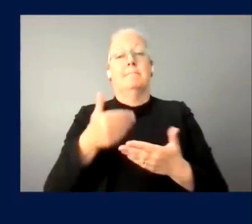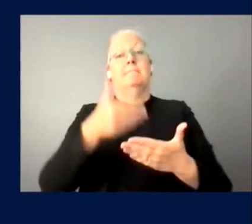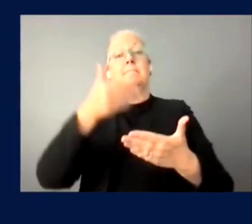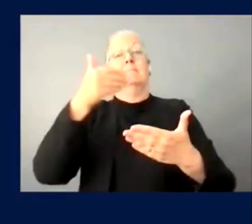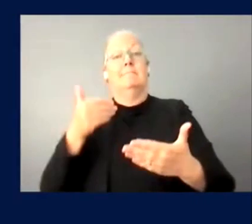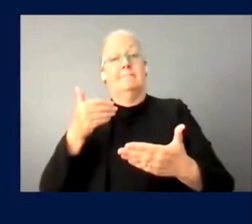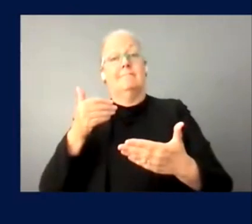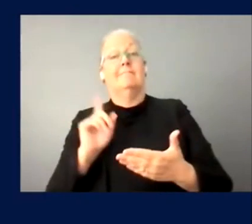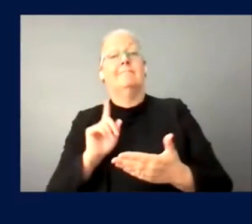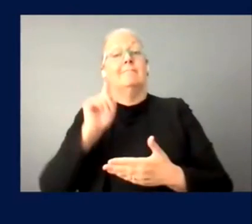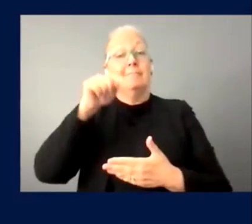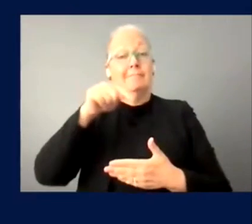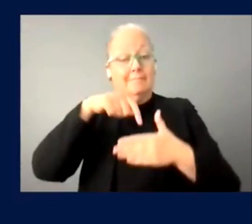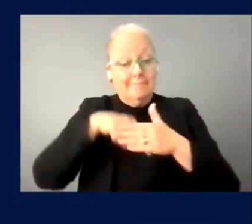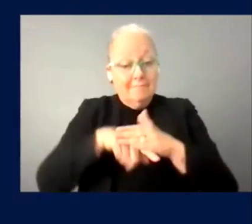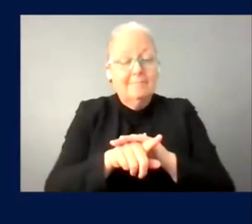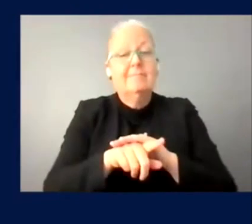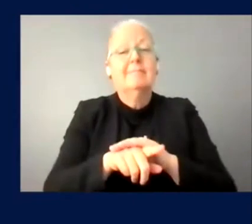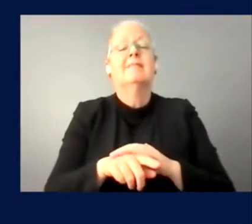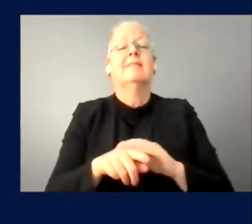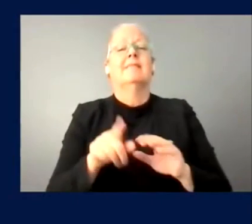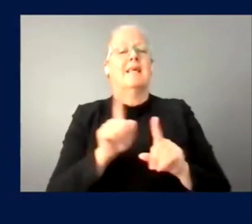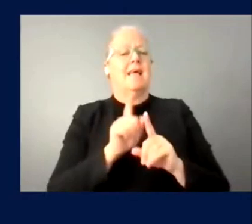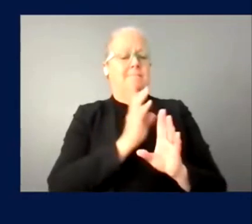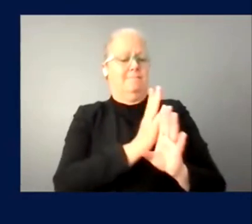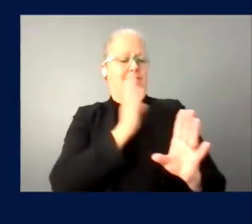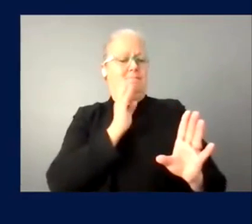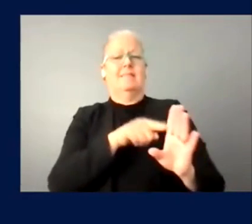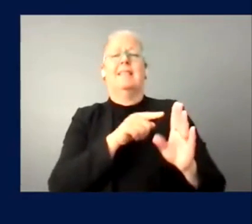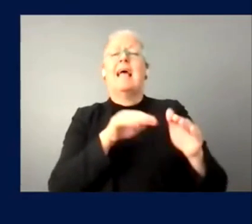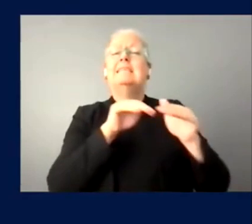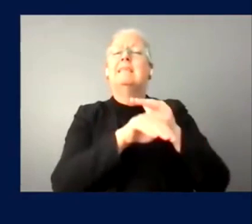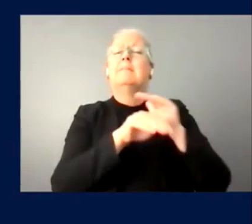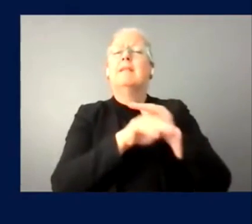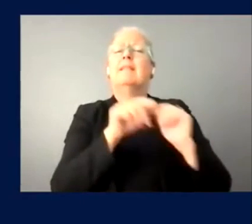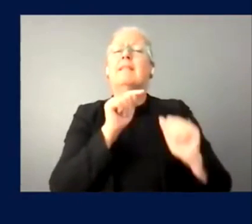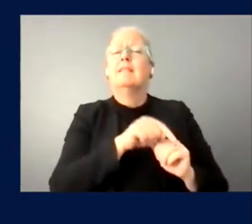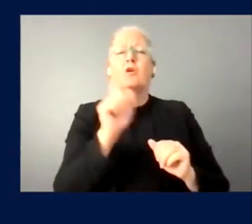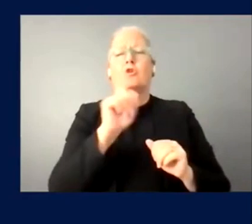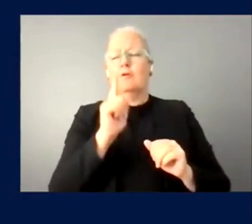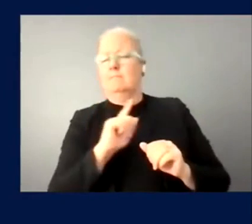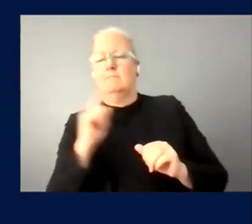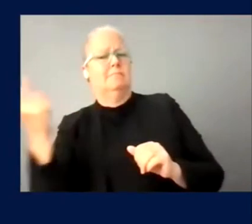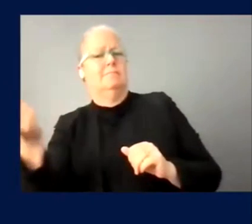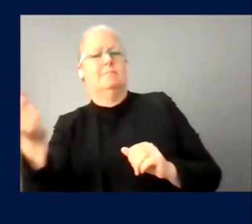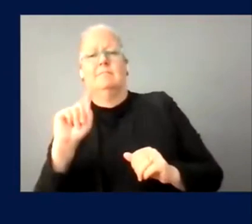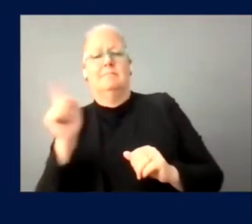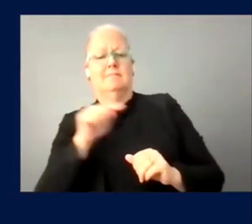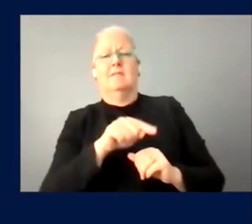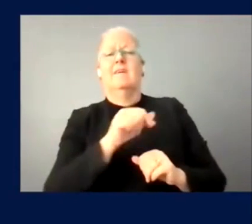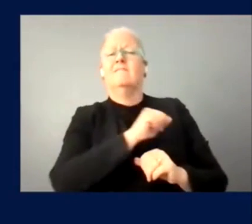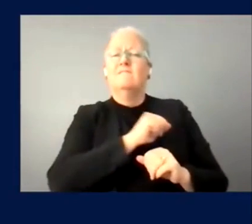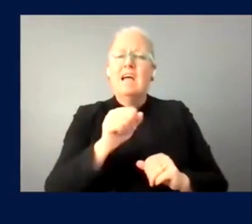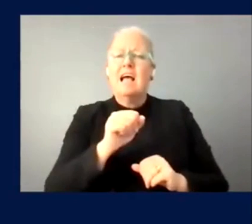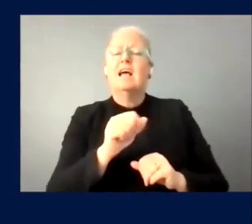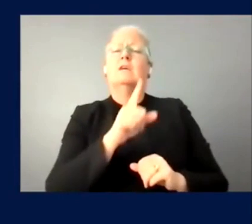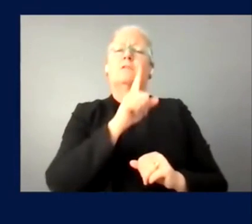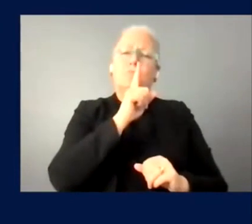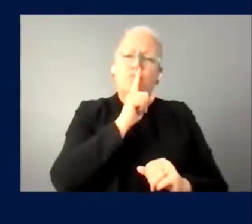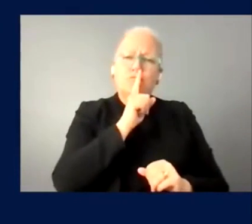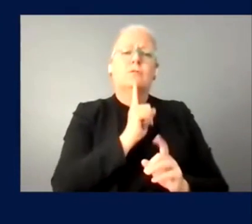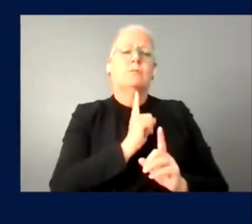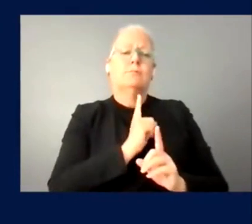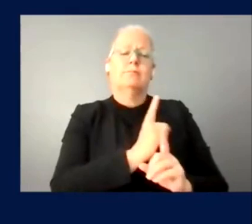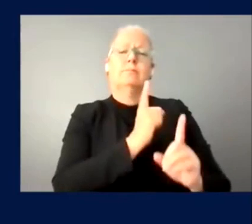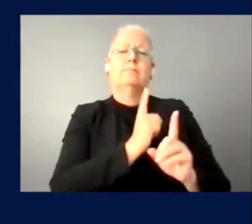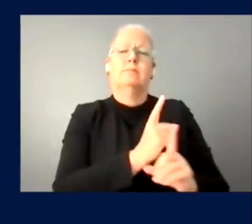accessible security queues. And these are a real advantage for them because they're quicker, they're quieter to pass through, and they're manned by staff